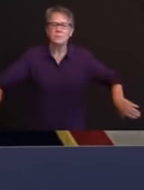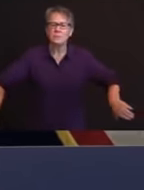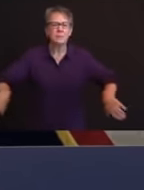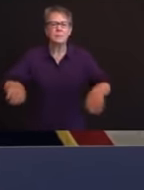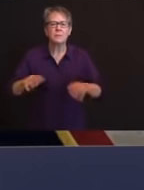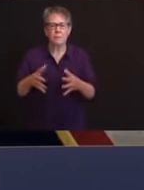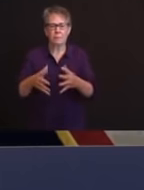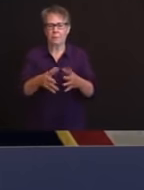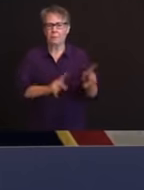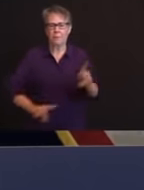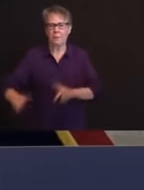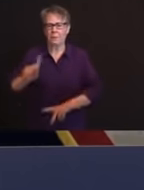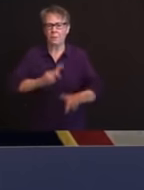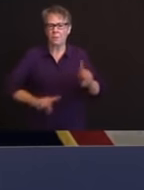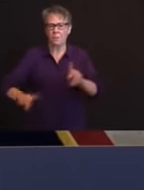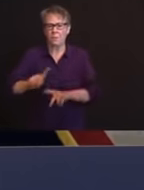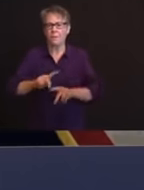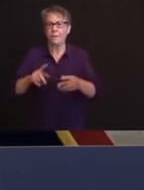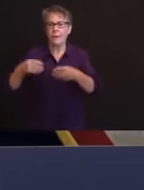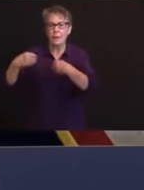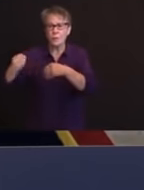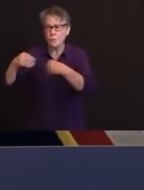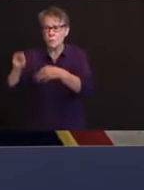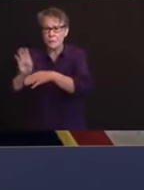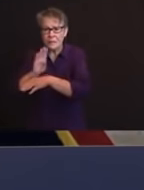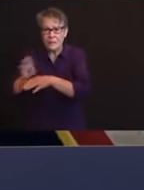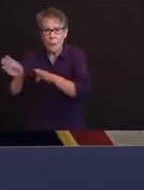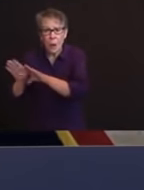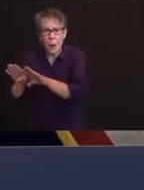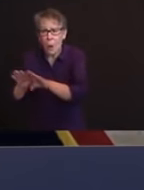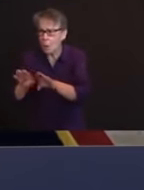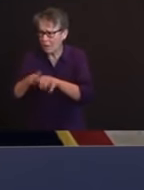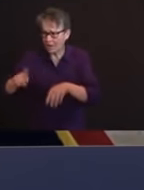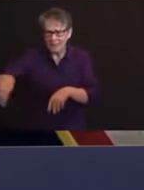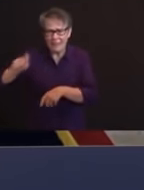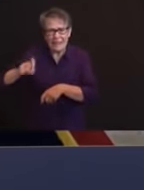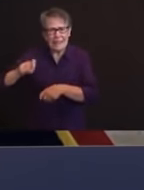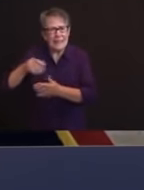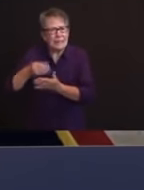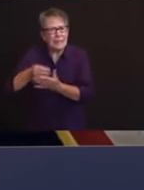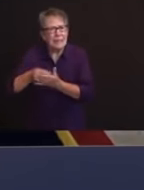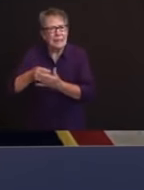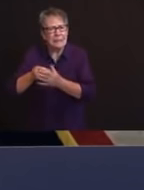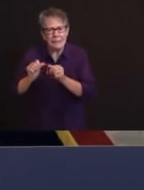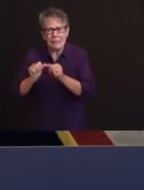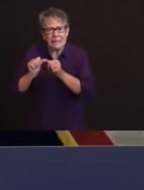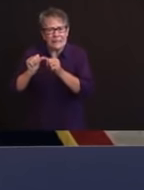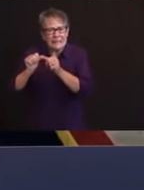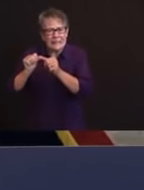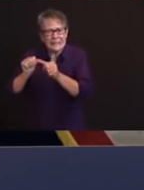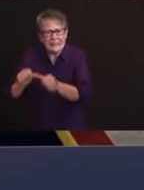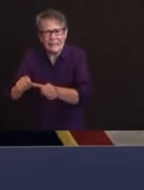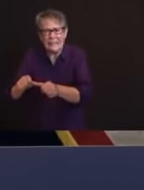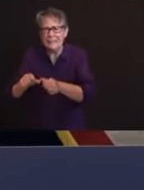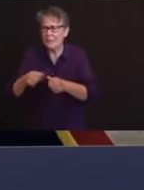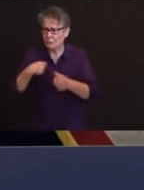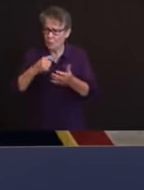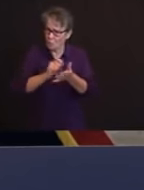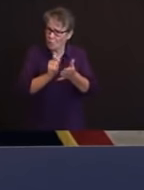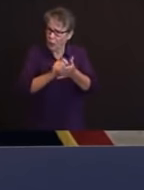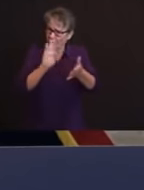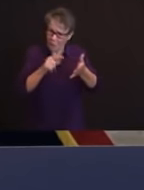our small businesses need relief in our states. I wrote a bipartisan bill that passed in the House